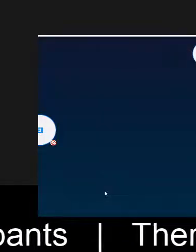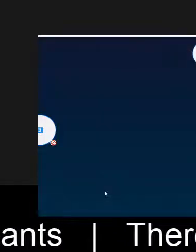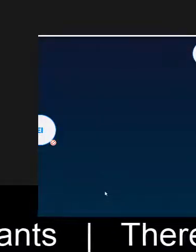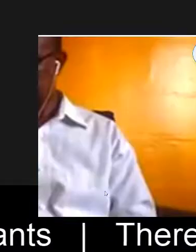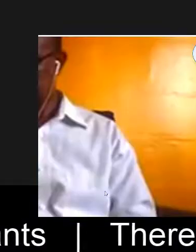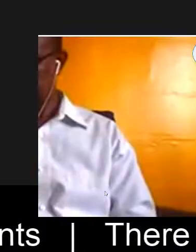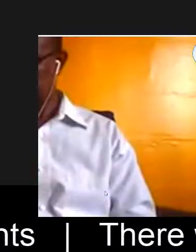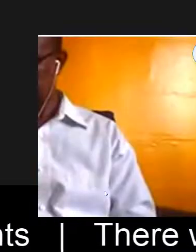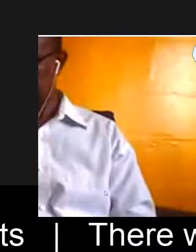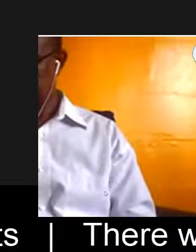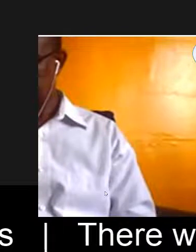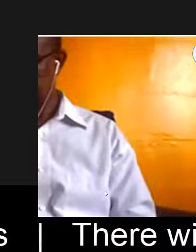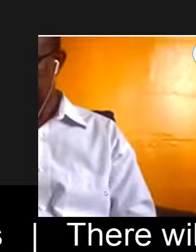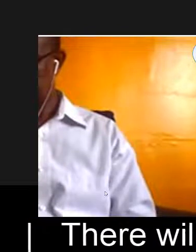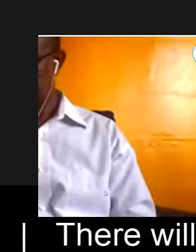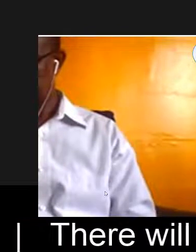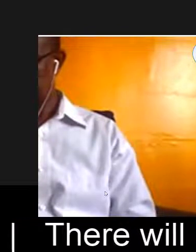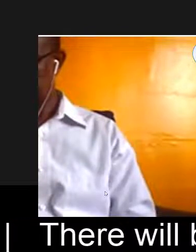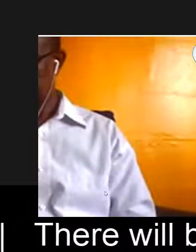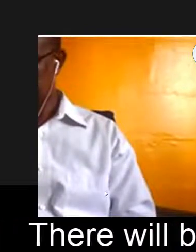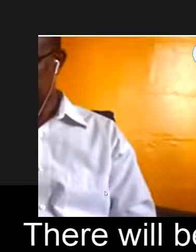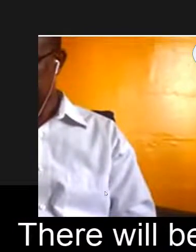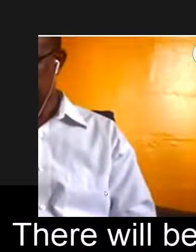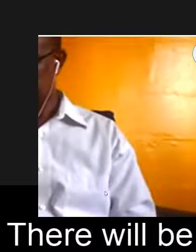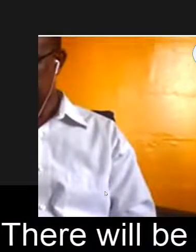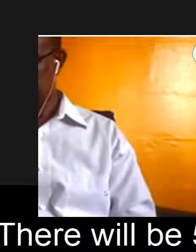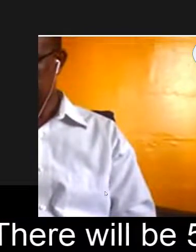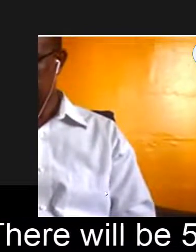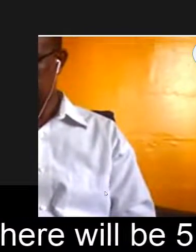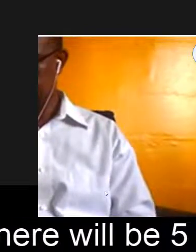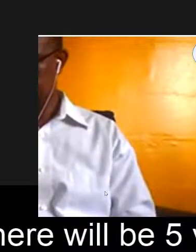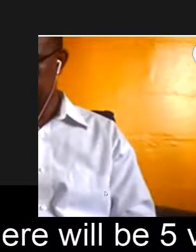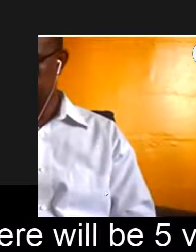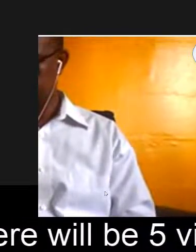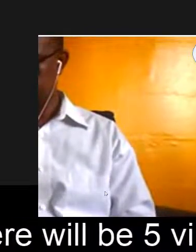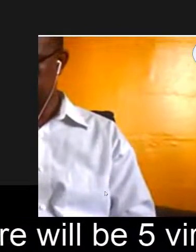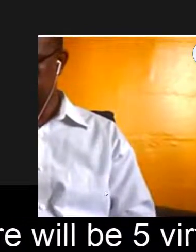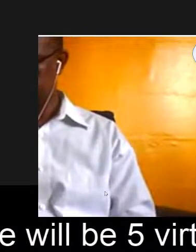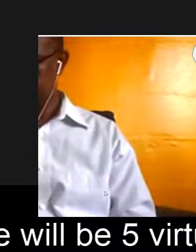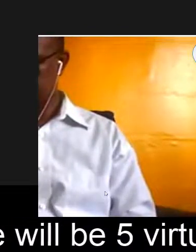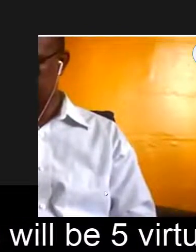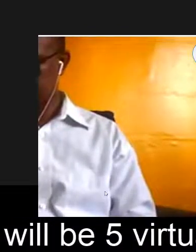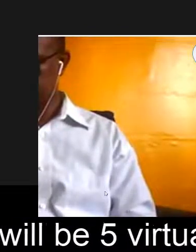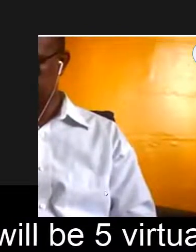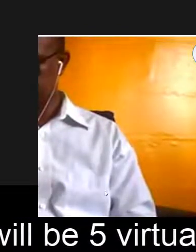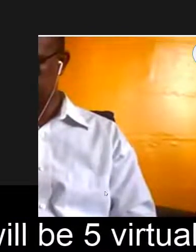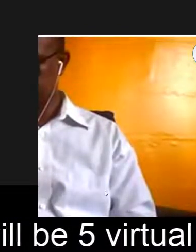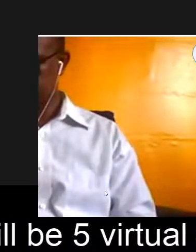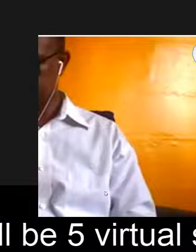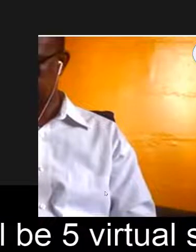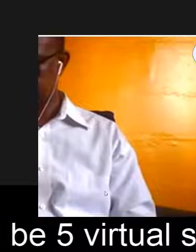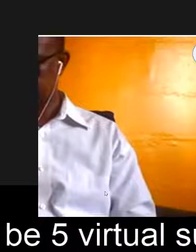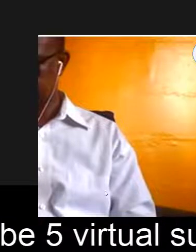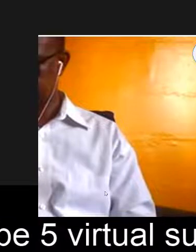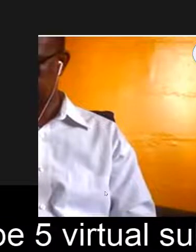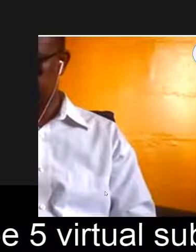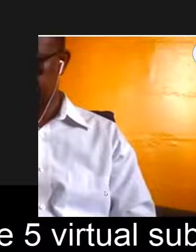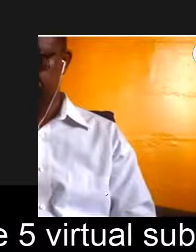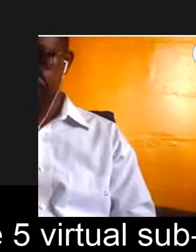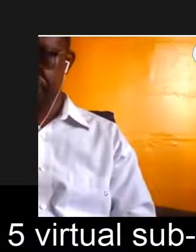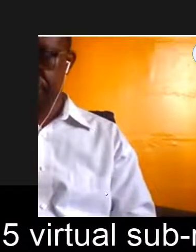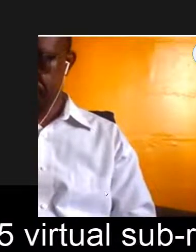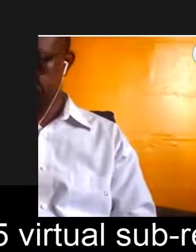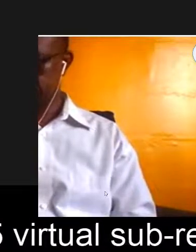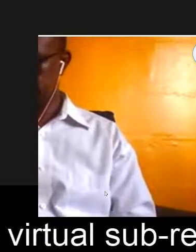All right, it seems we are still having challenges with Maximilian. And I think at this point, if you allow me, we